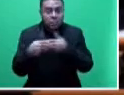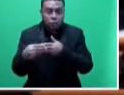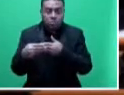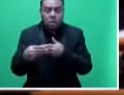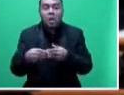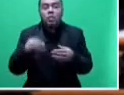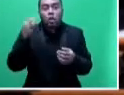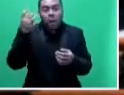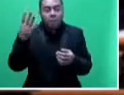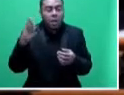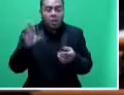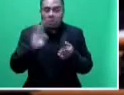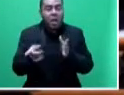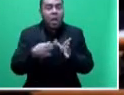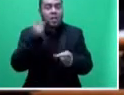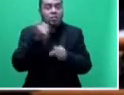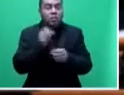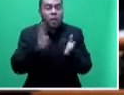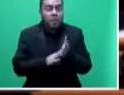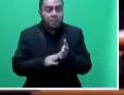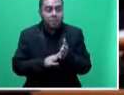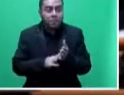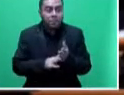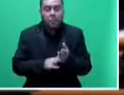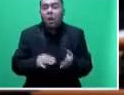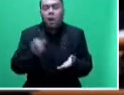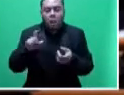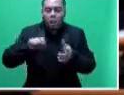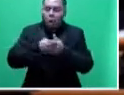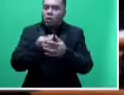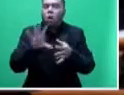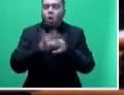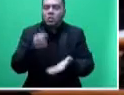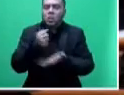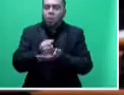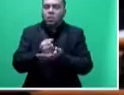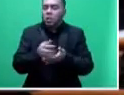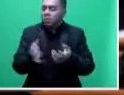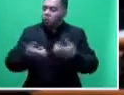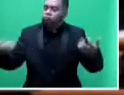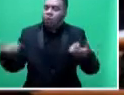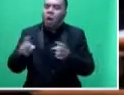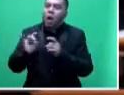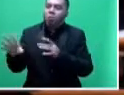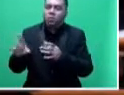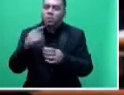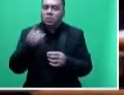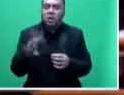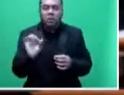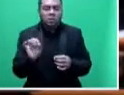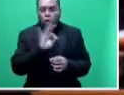of collapse. At the annual general meeting, SODALPA locked their own supporters outside, claiming that it was due to social distancing. That was